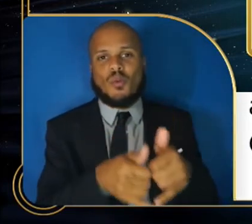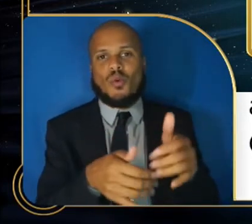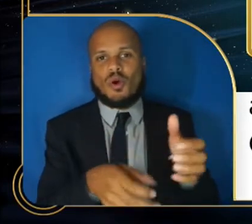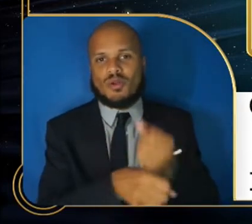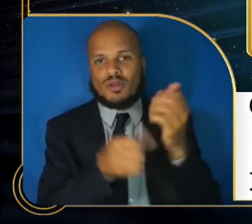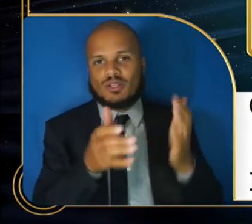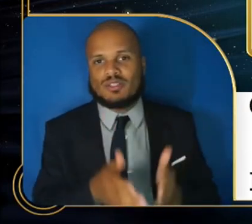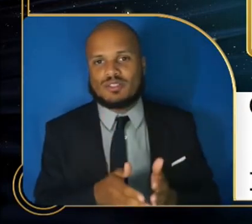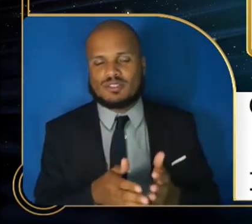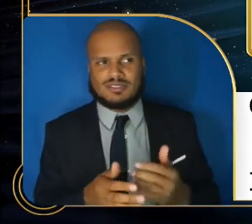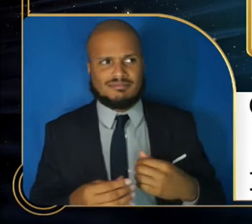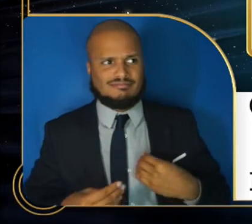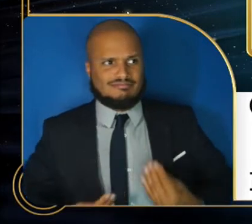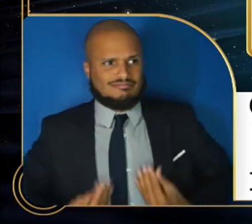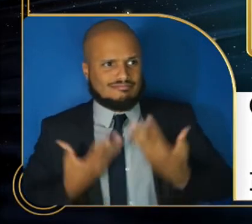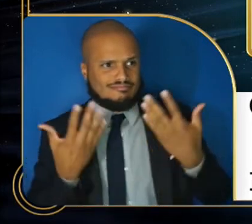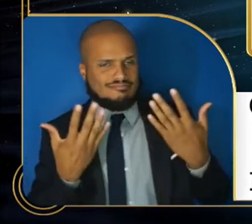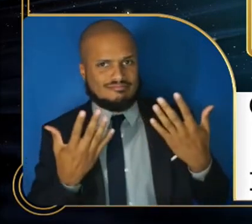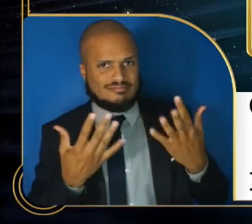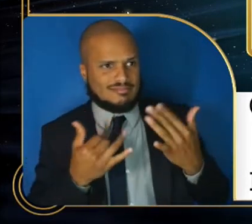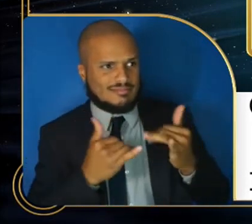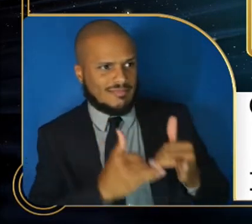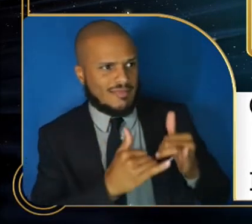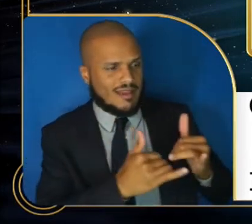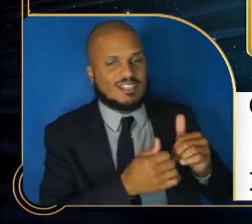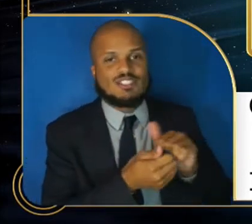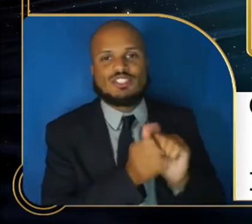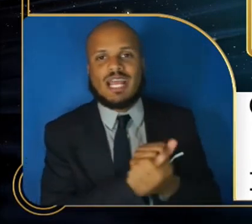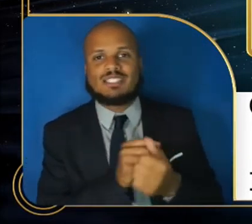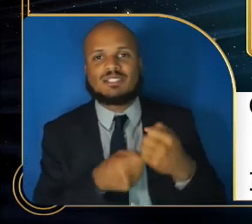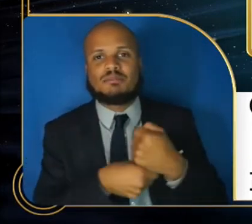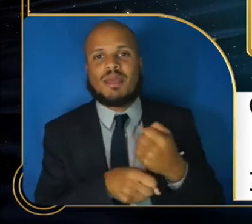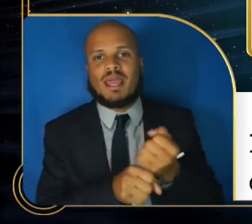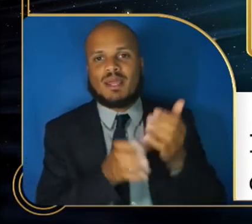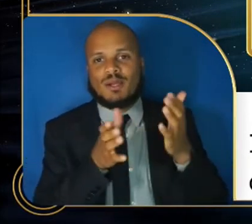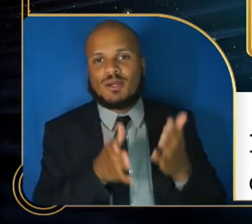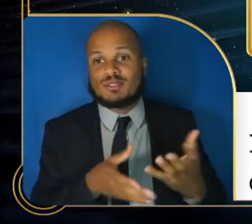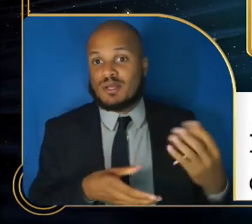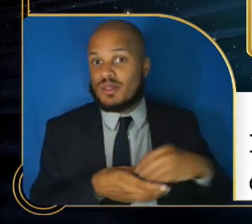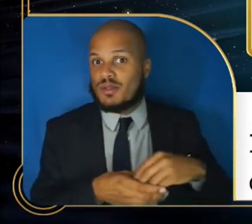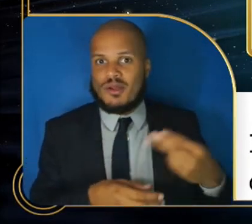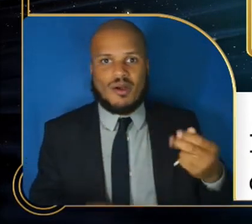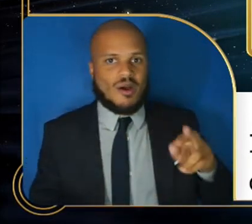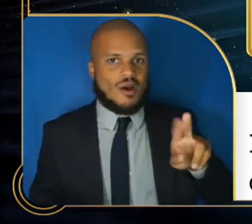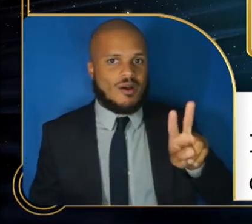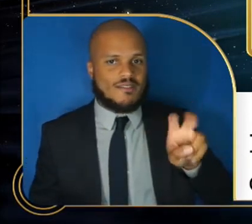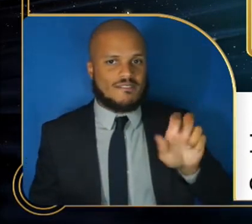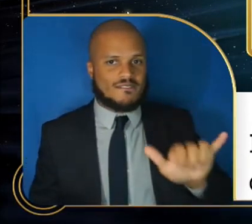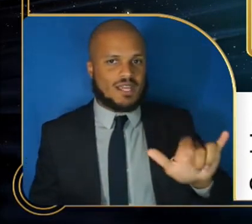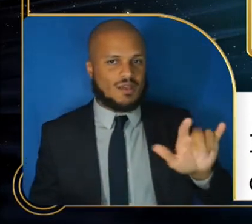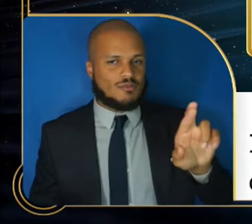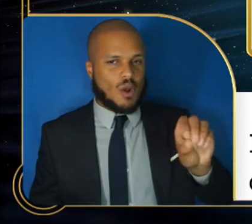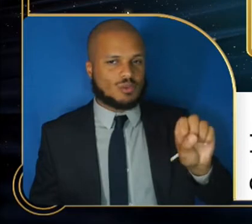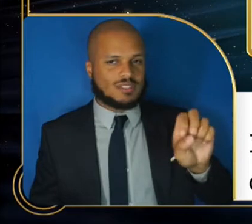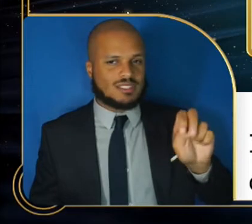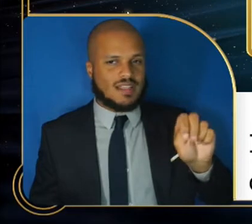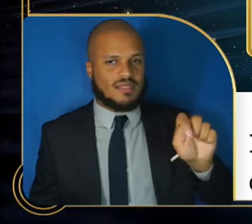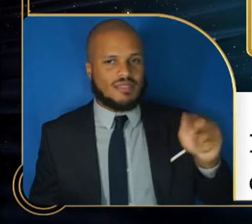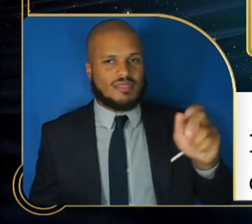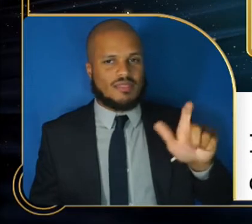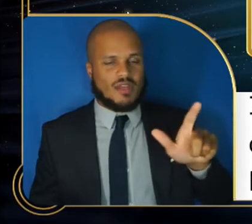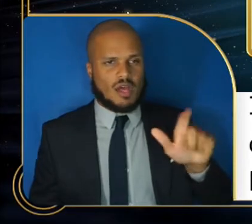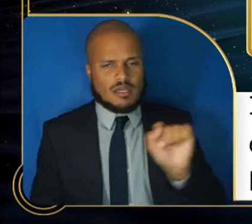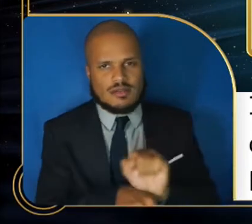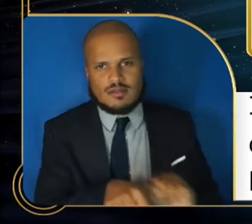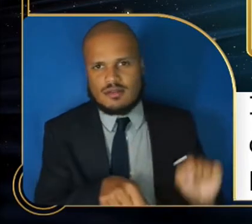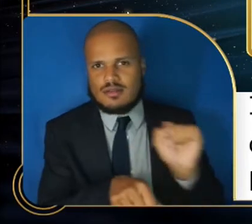inspiration to be alongside these change makers, including Harvey Rosenthal, who has worked tirelessly